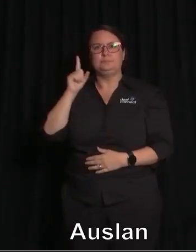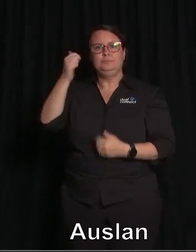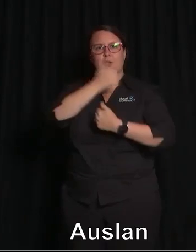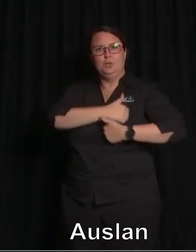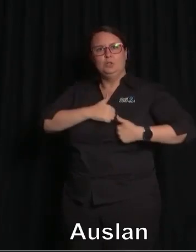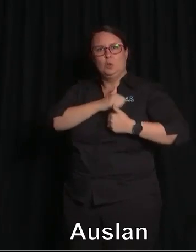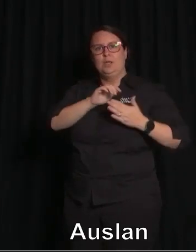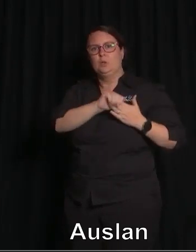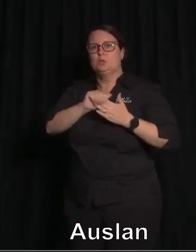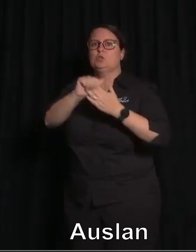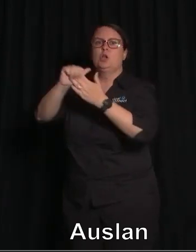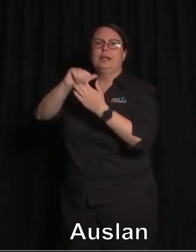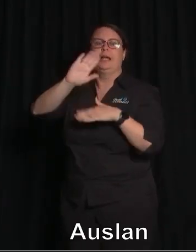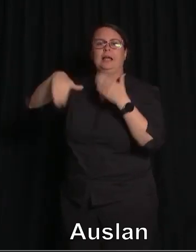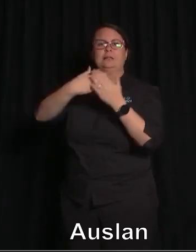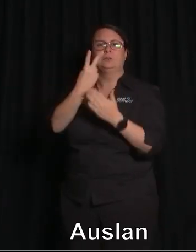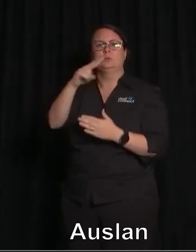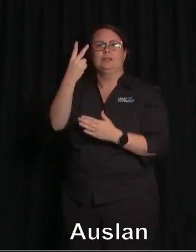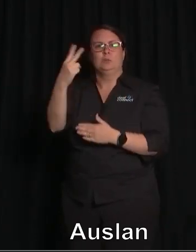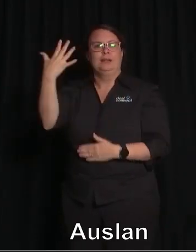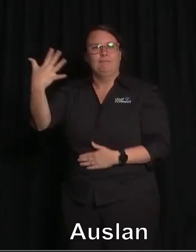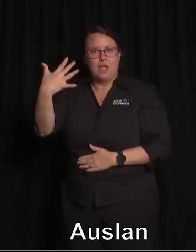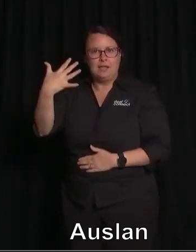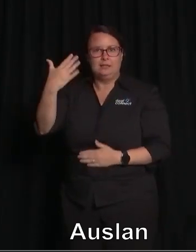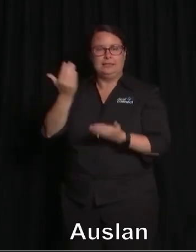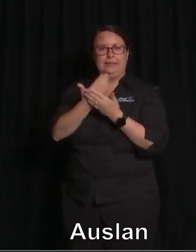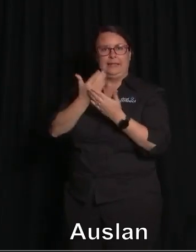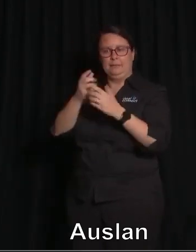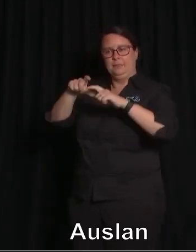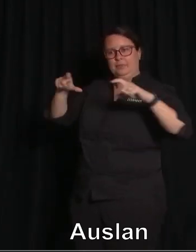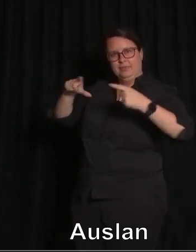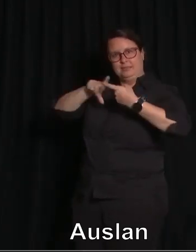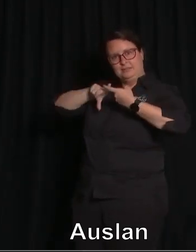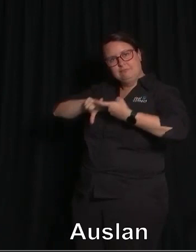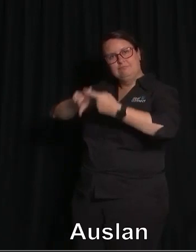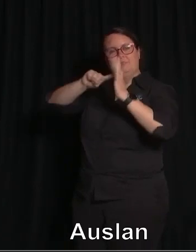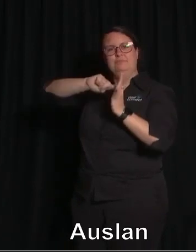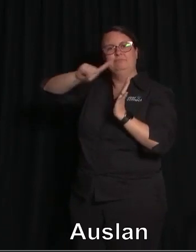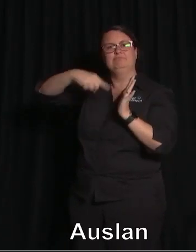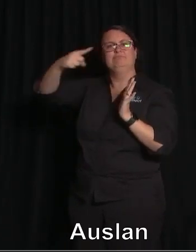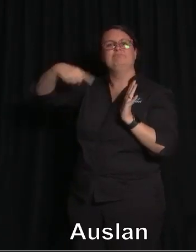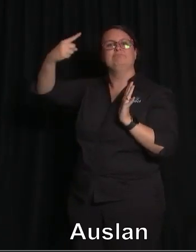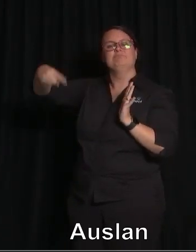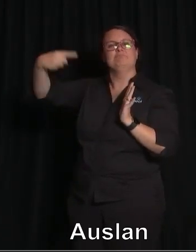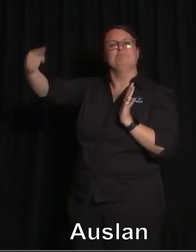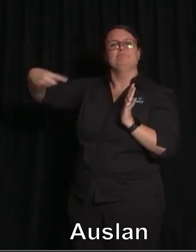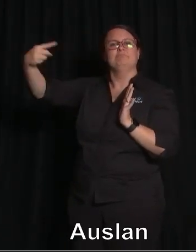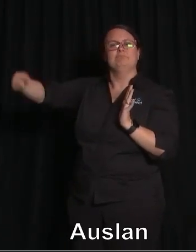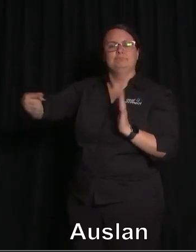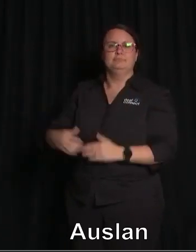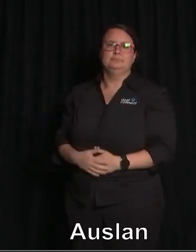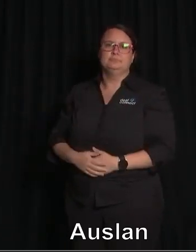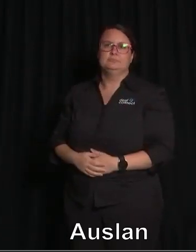journey into the 2025. May we keep this message stick legacy to continue to pass on to all future First